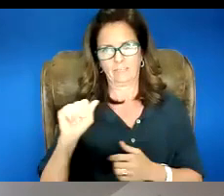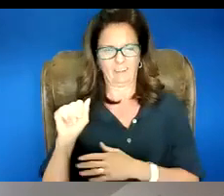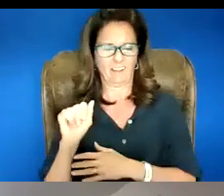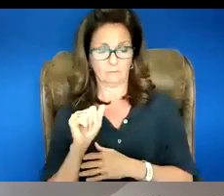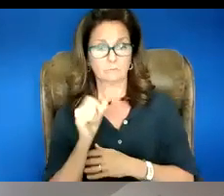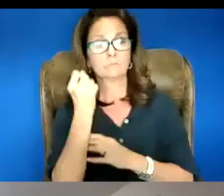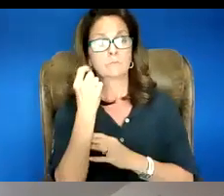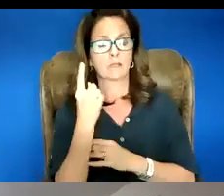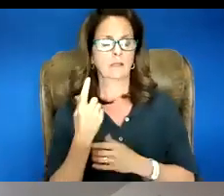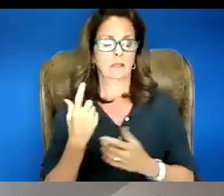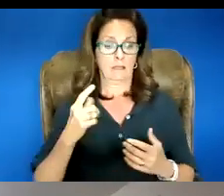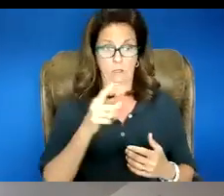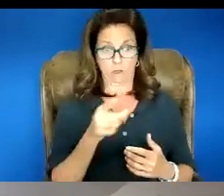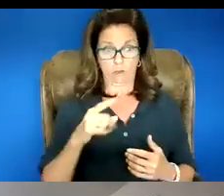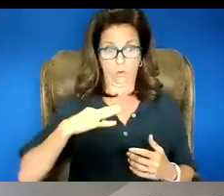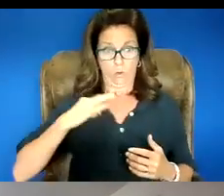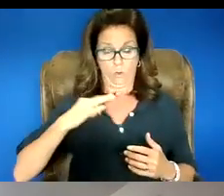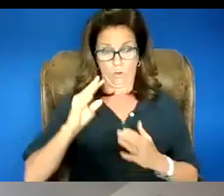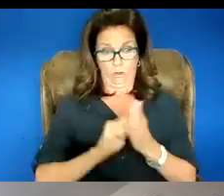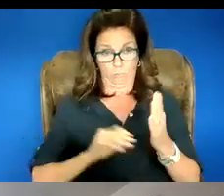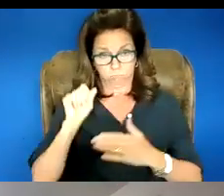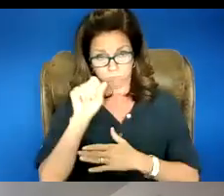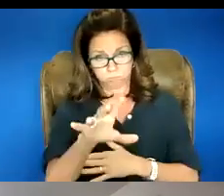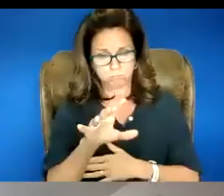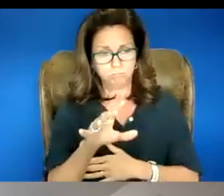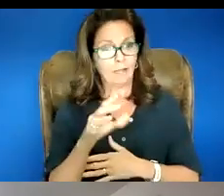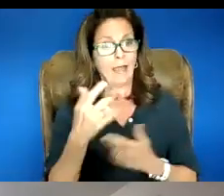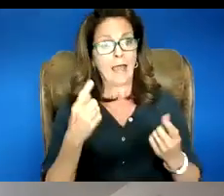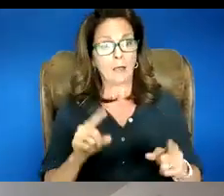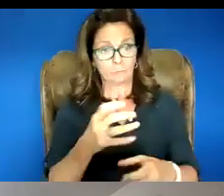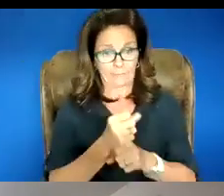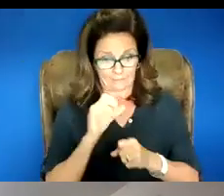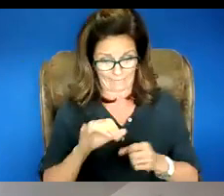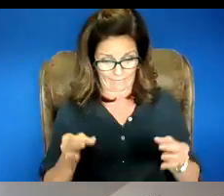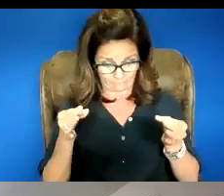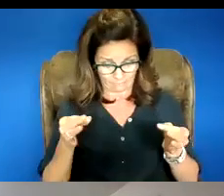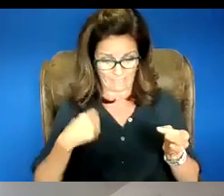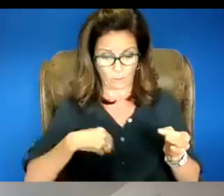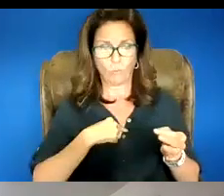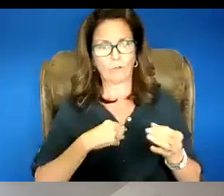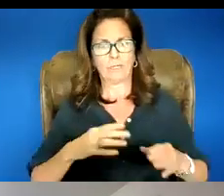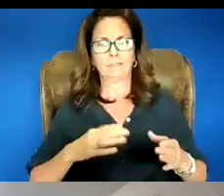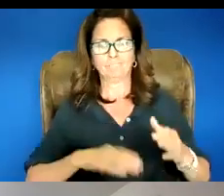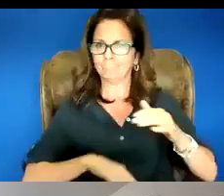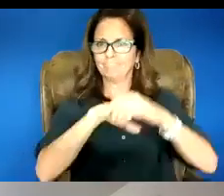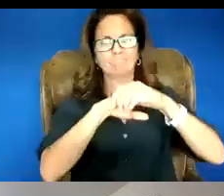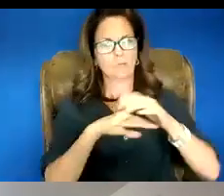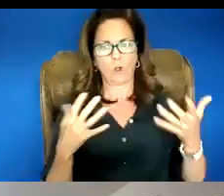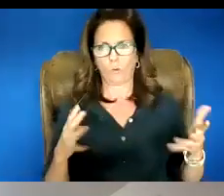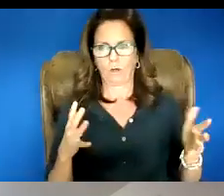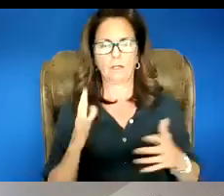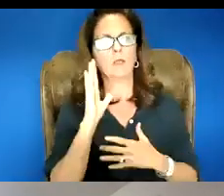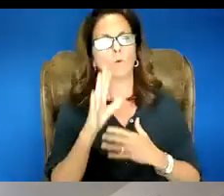an application and we've already reached the max for this cycle, we'll put you on the wait list